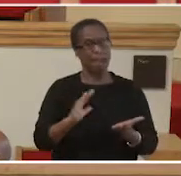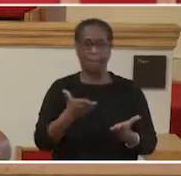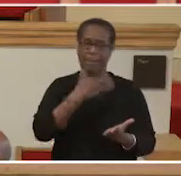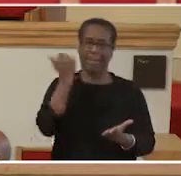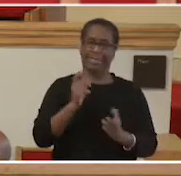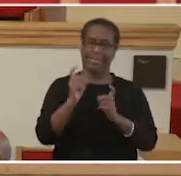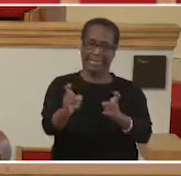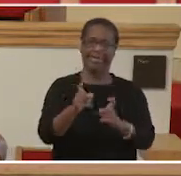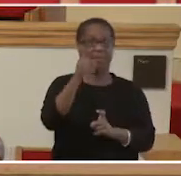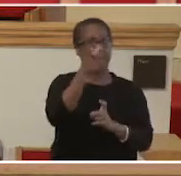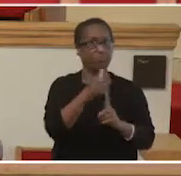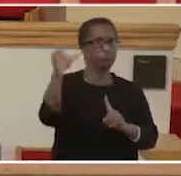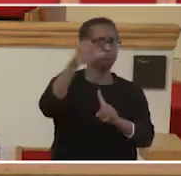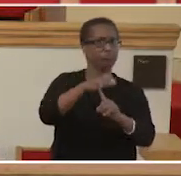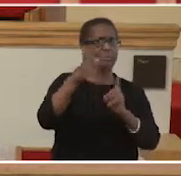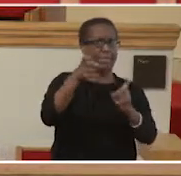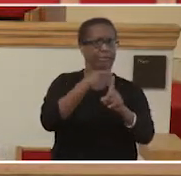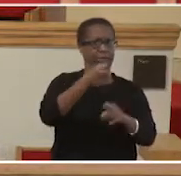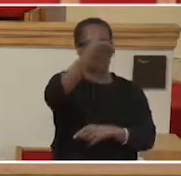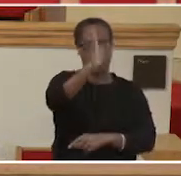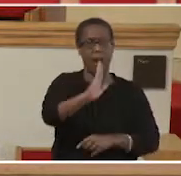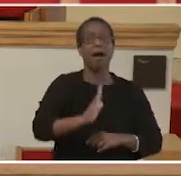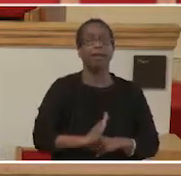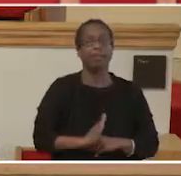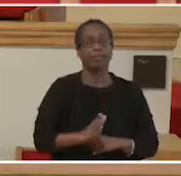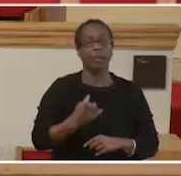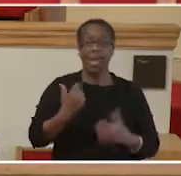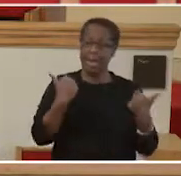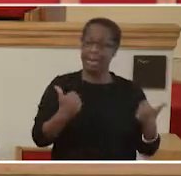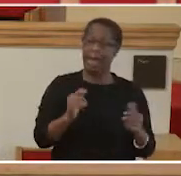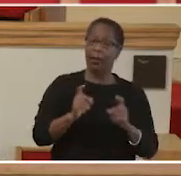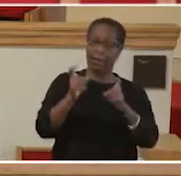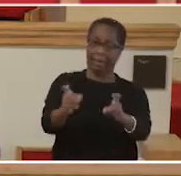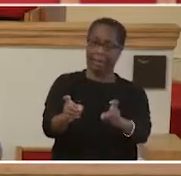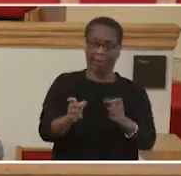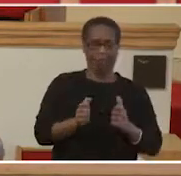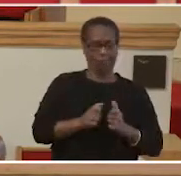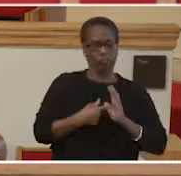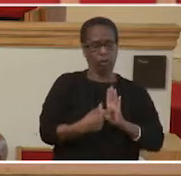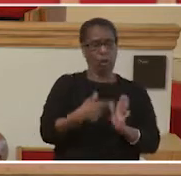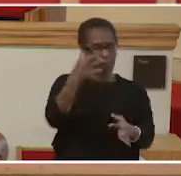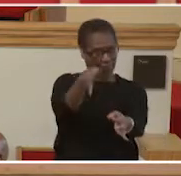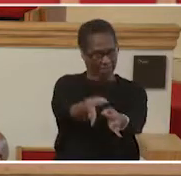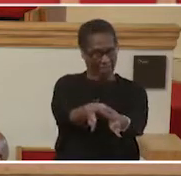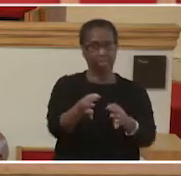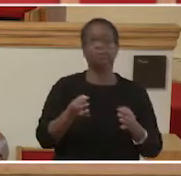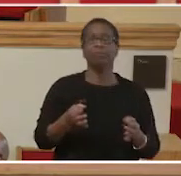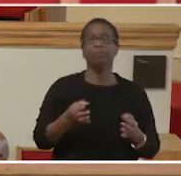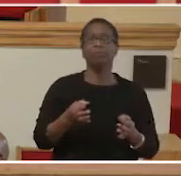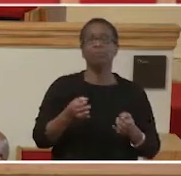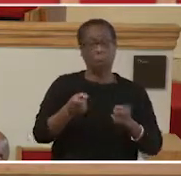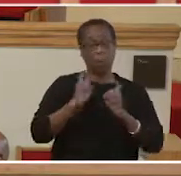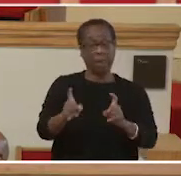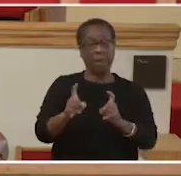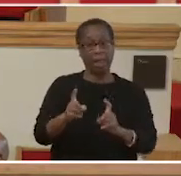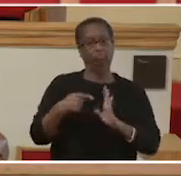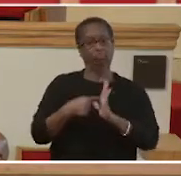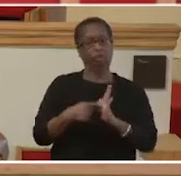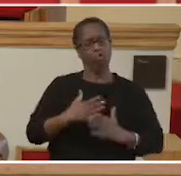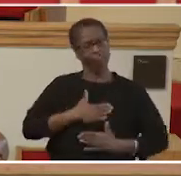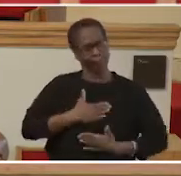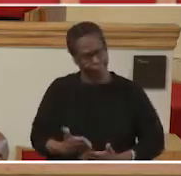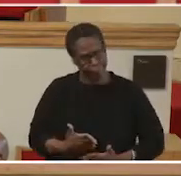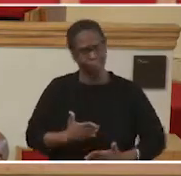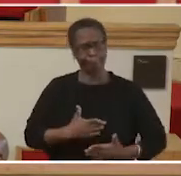our greatest gift from God. Now we give faithfully, we give with generosity of heart and